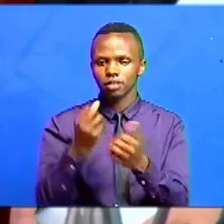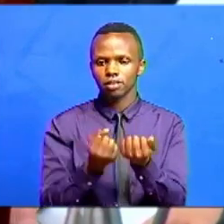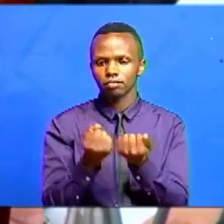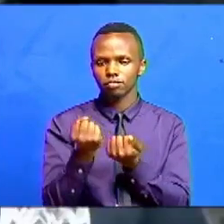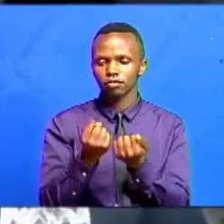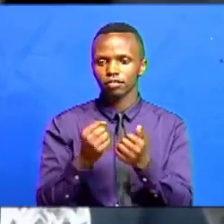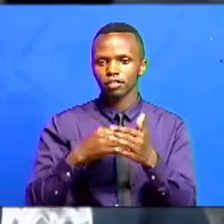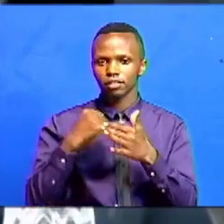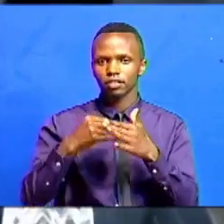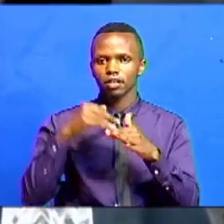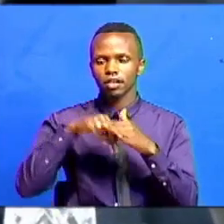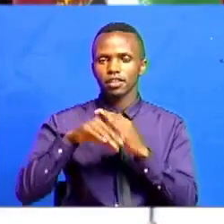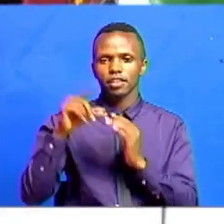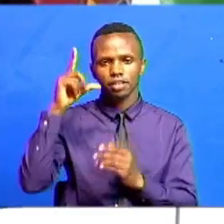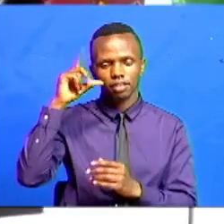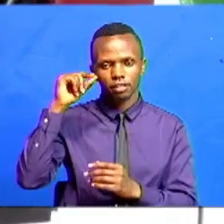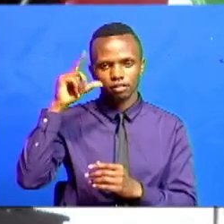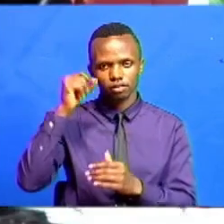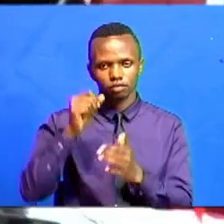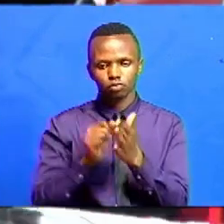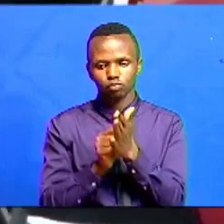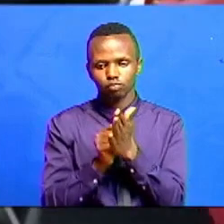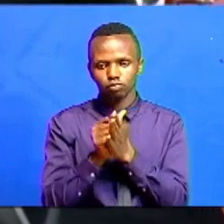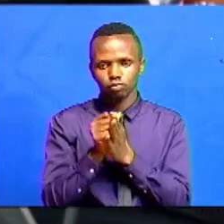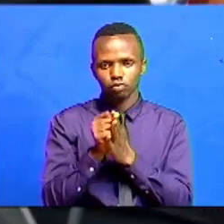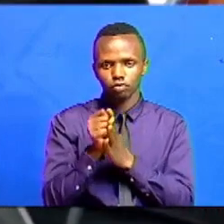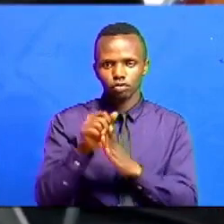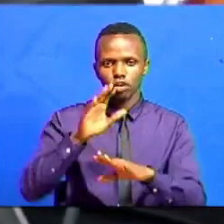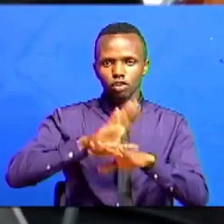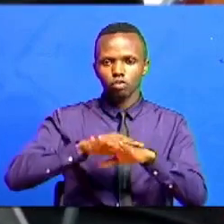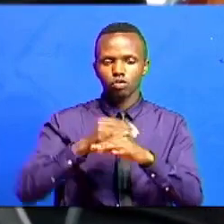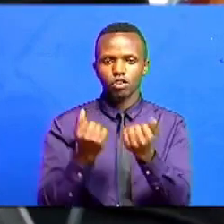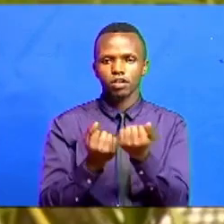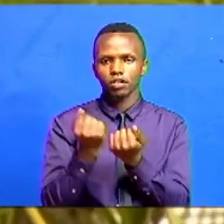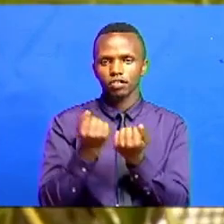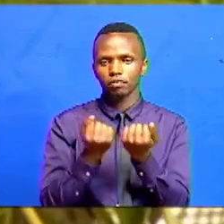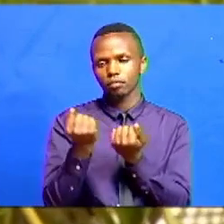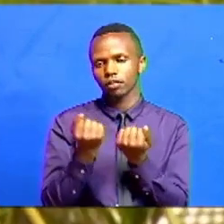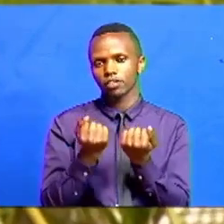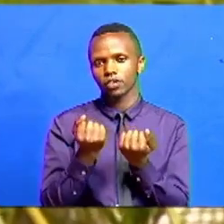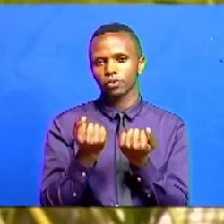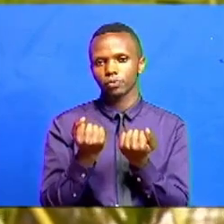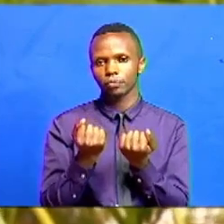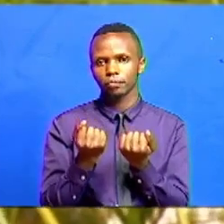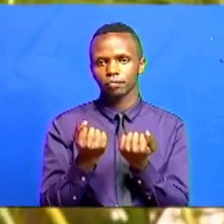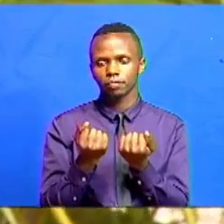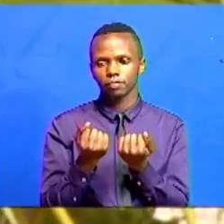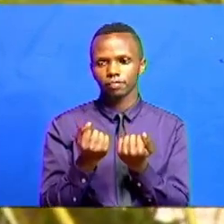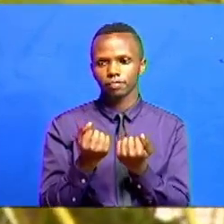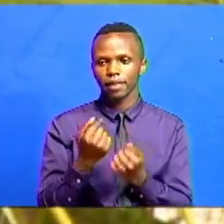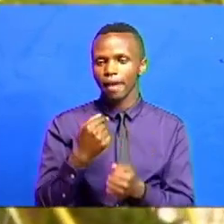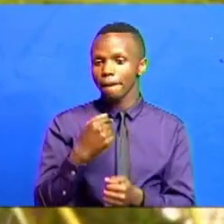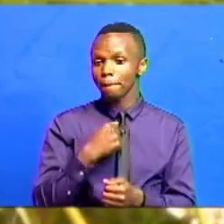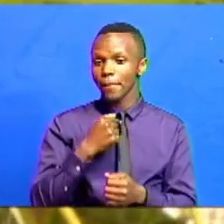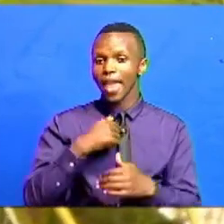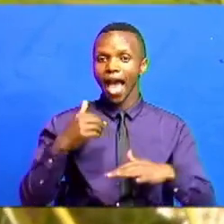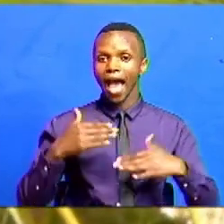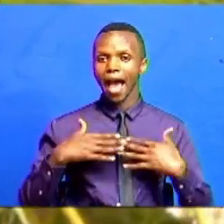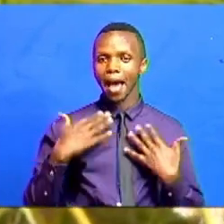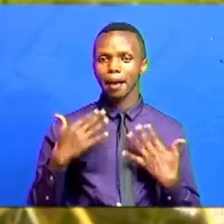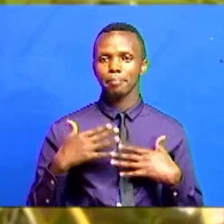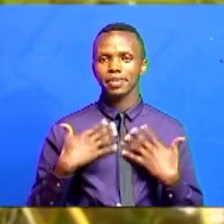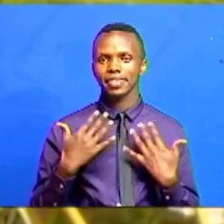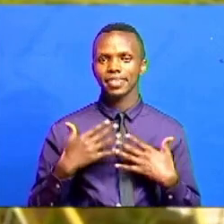in Mombasa to produce indigenous Iranian motor vehicles. I am delighted